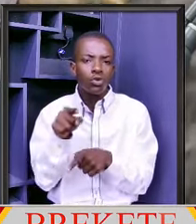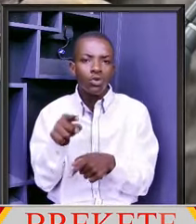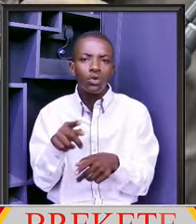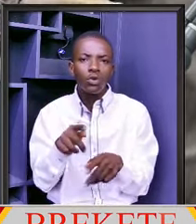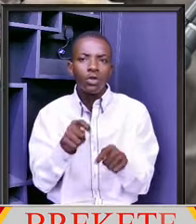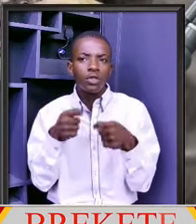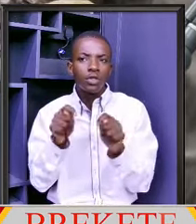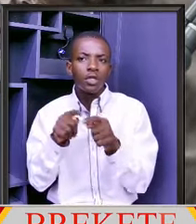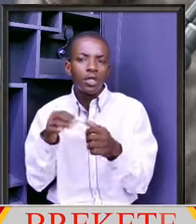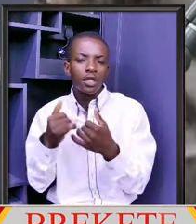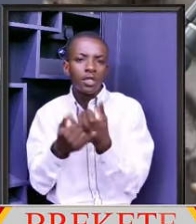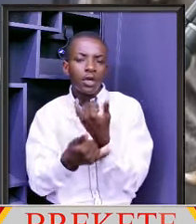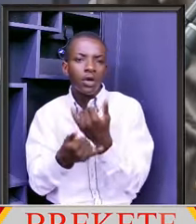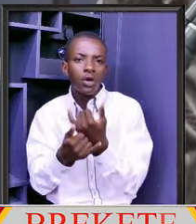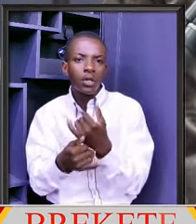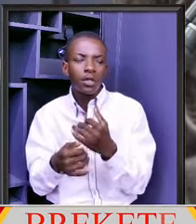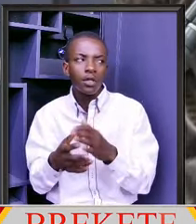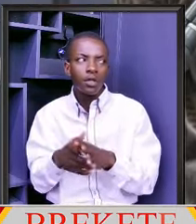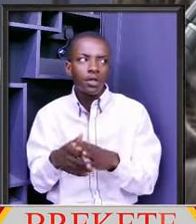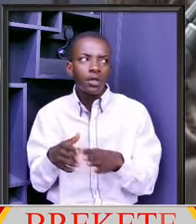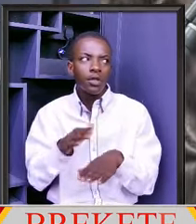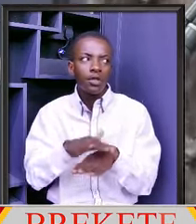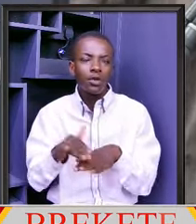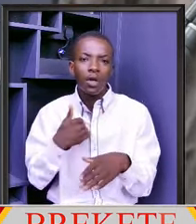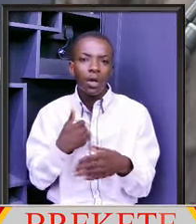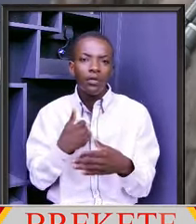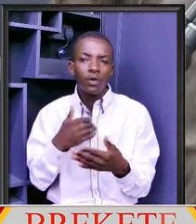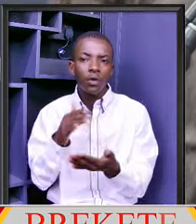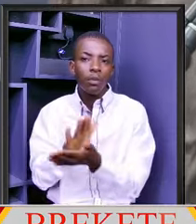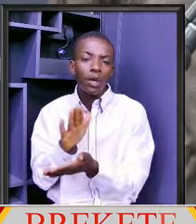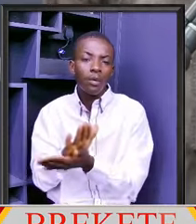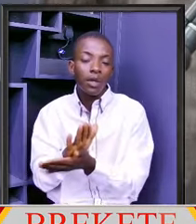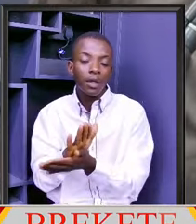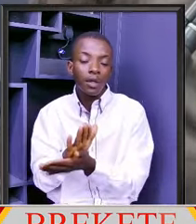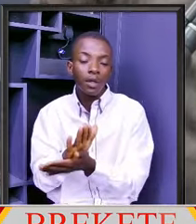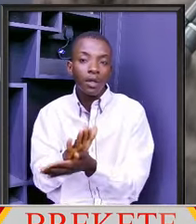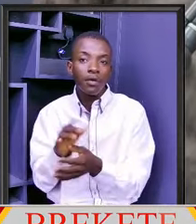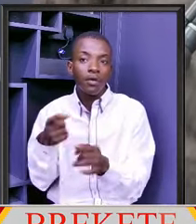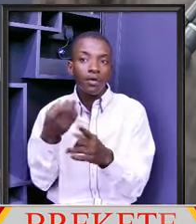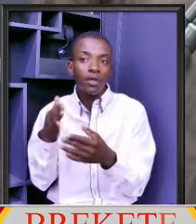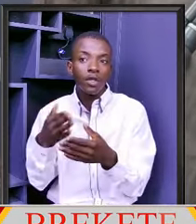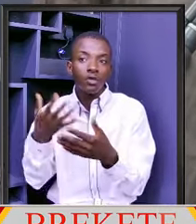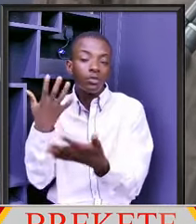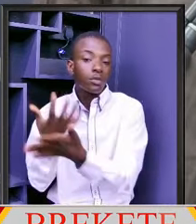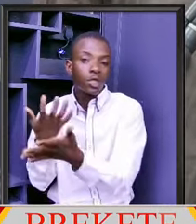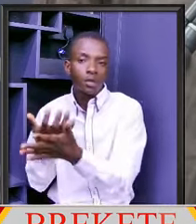You try and for their country and you no carry your papers. Now, from there to prison,